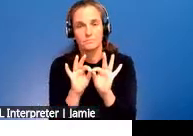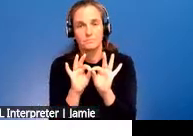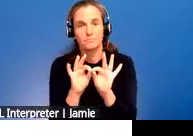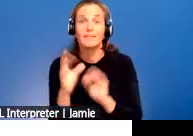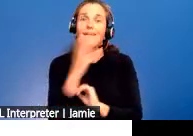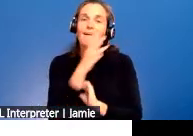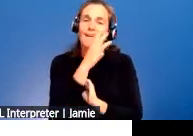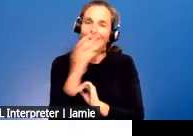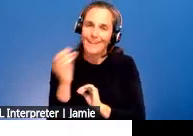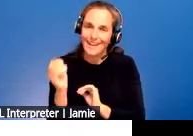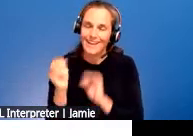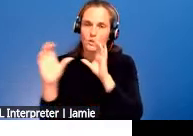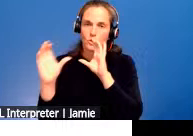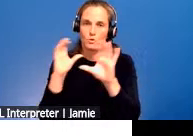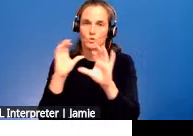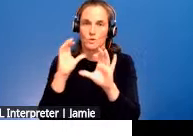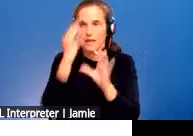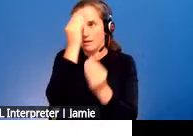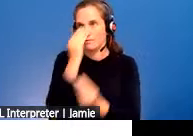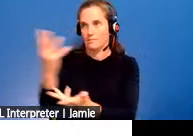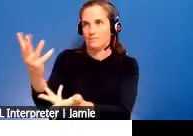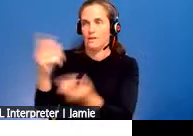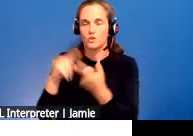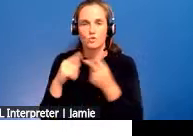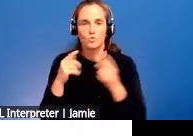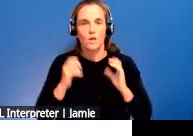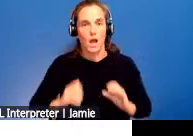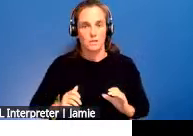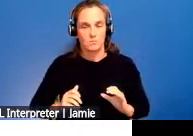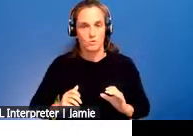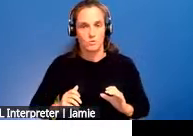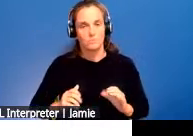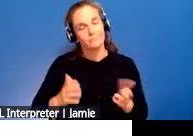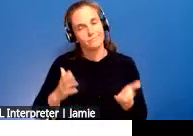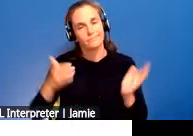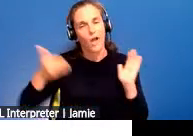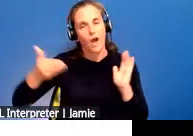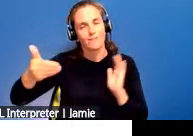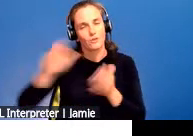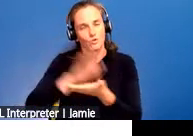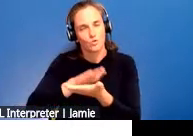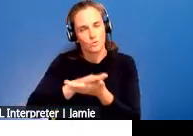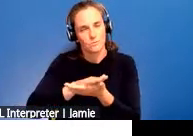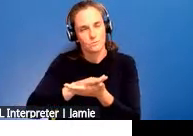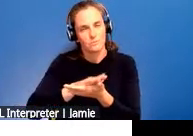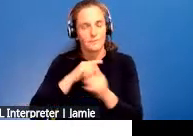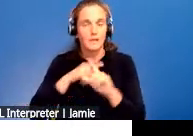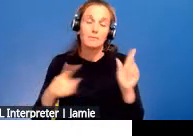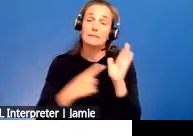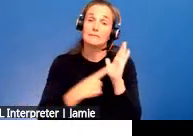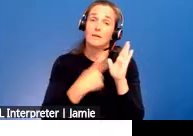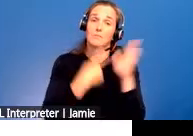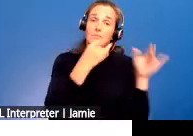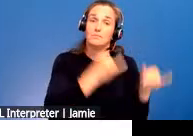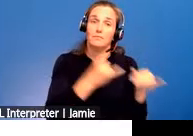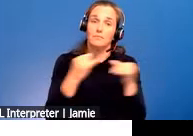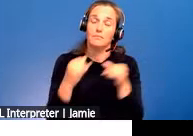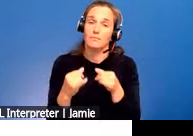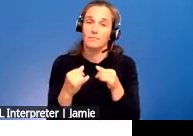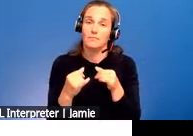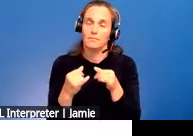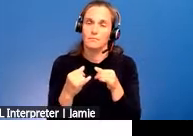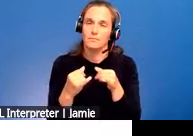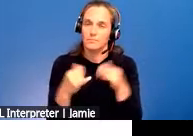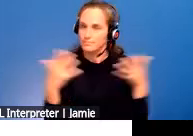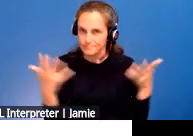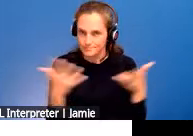to customers who are often schools, but sometimes individuals as well, what